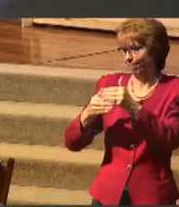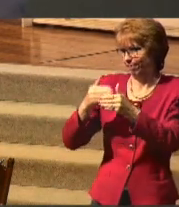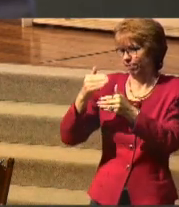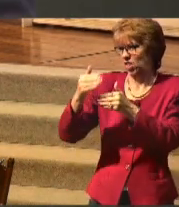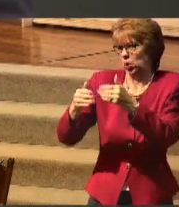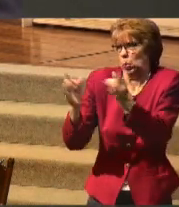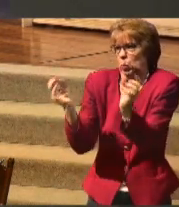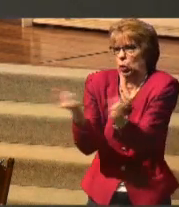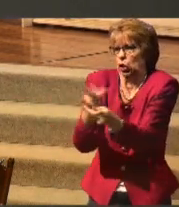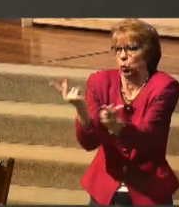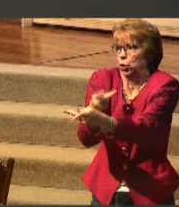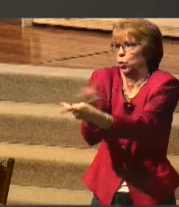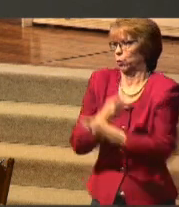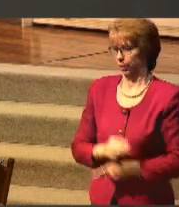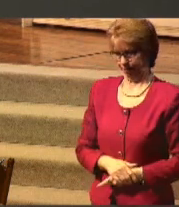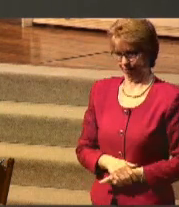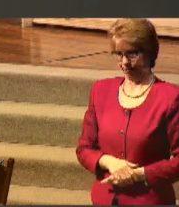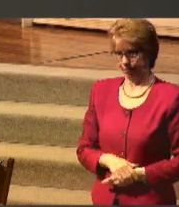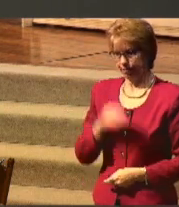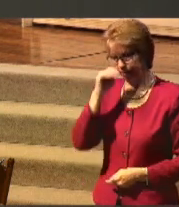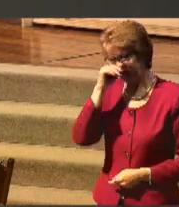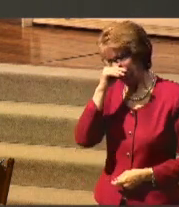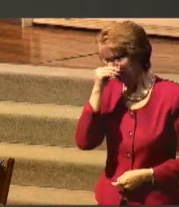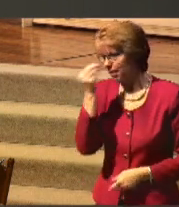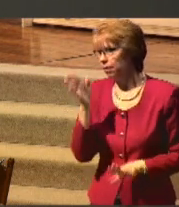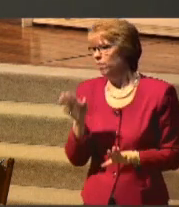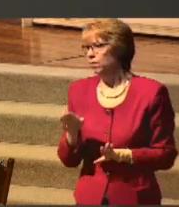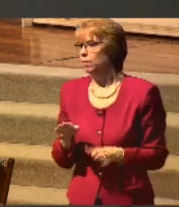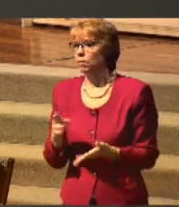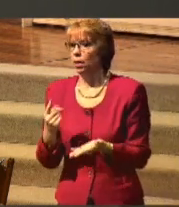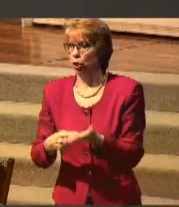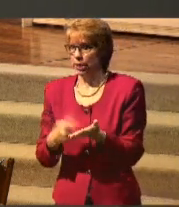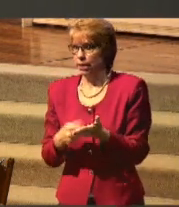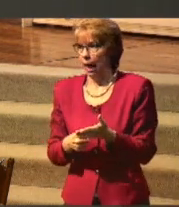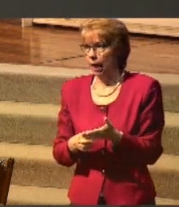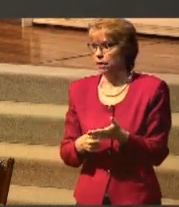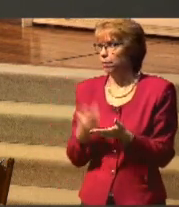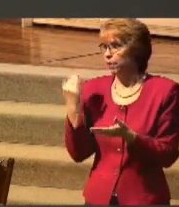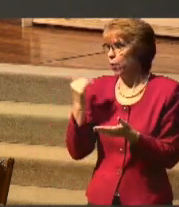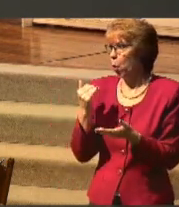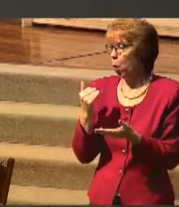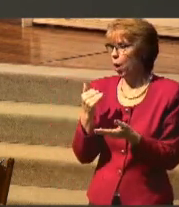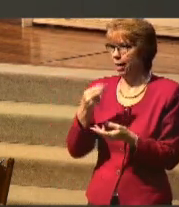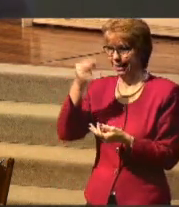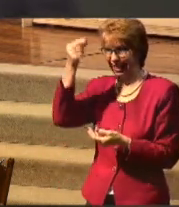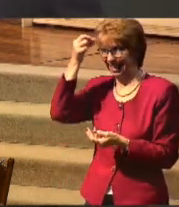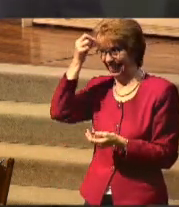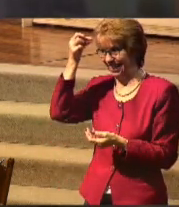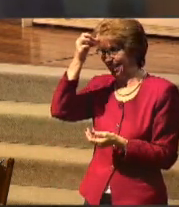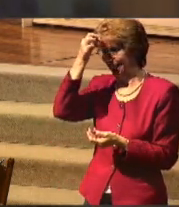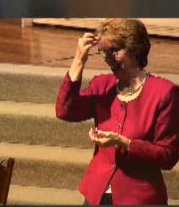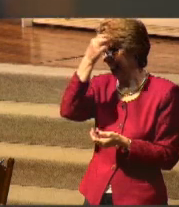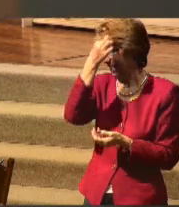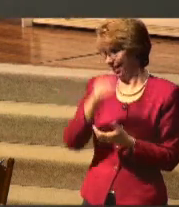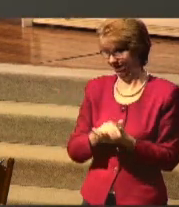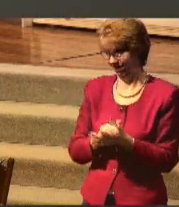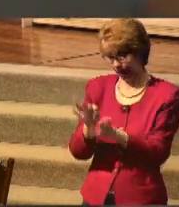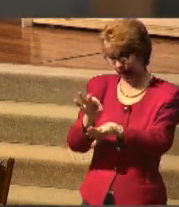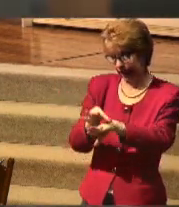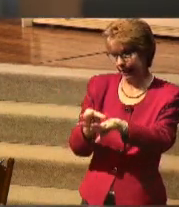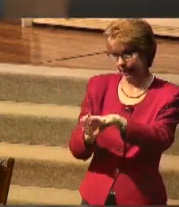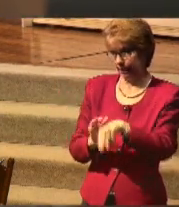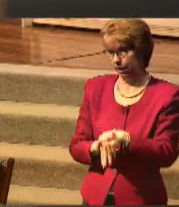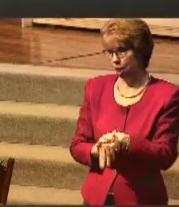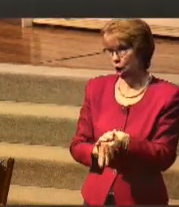People ask about this digital tattoo. And all, is that the mark of the beast and all that kind of thing? It can only be the mark of the